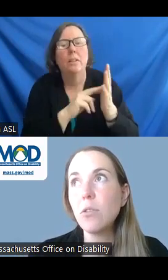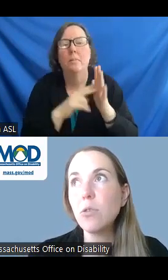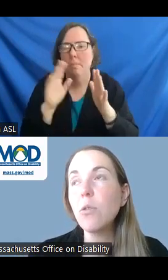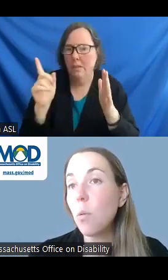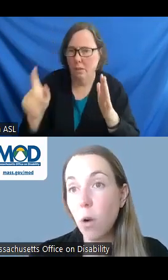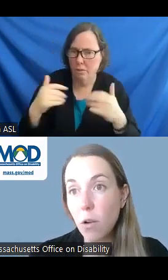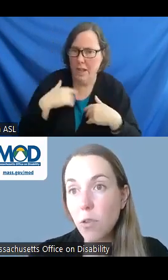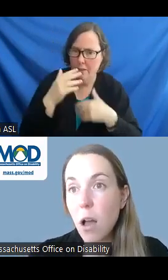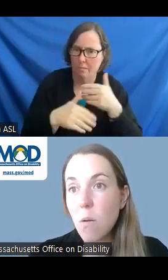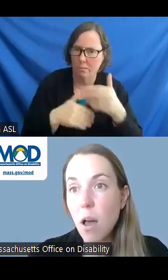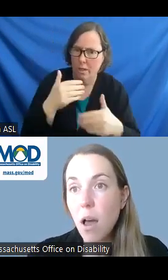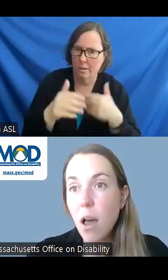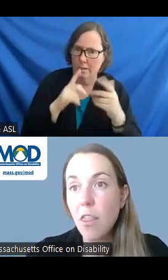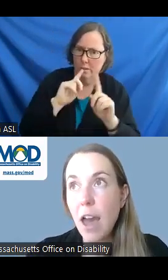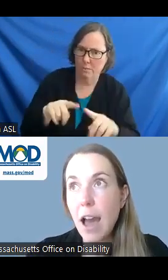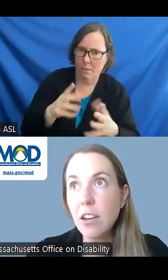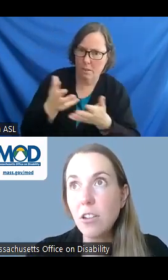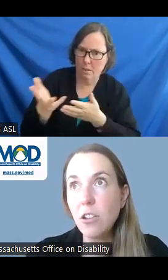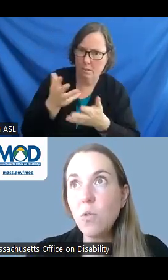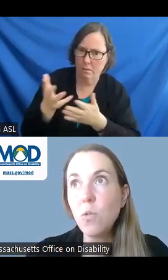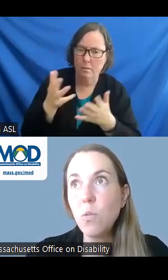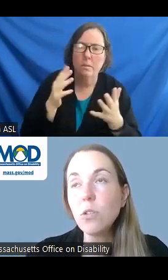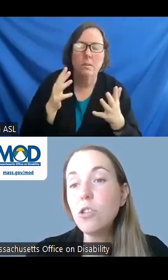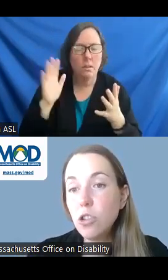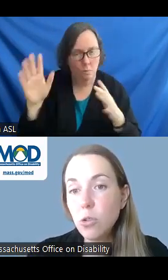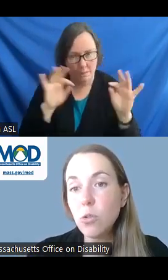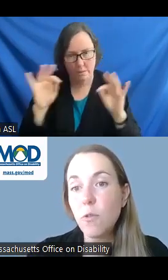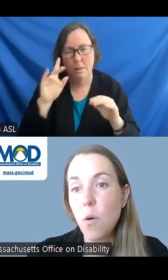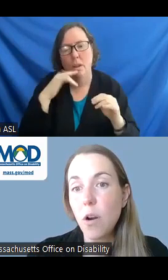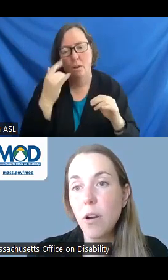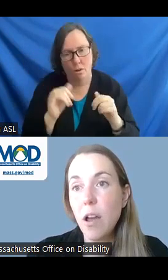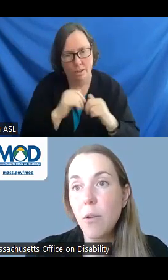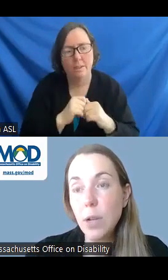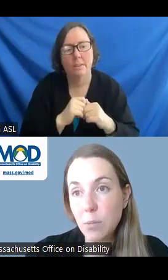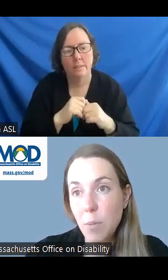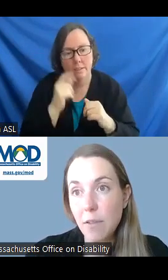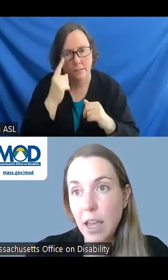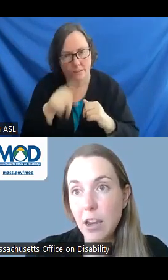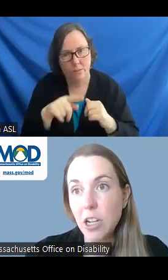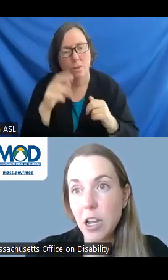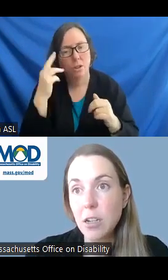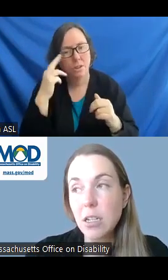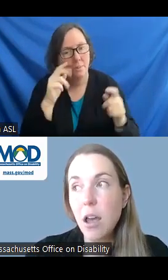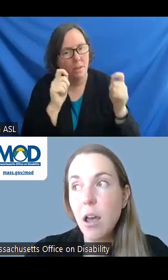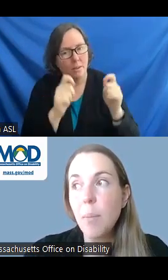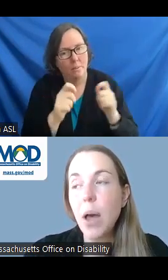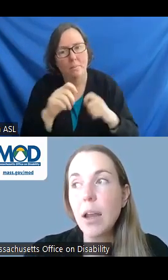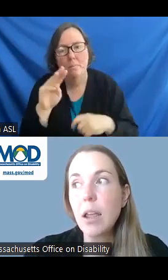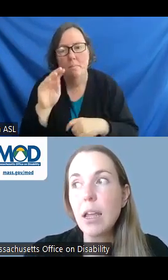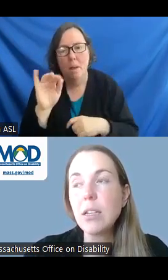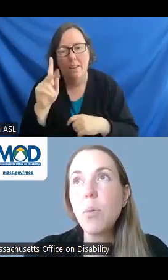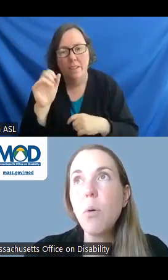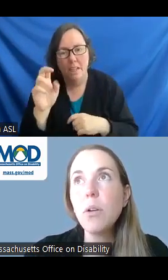about sort of the workflow that you will do for reasonable modifications,